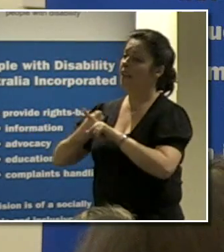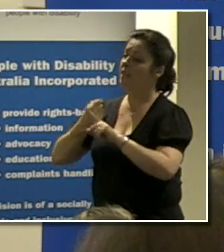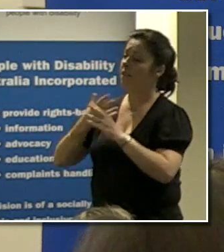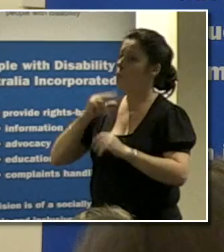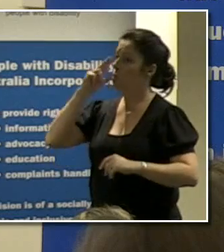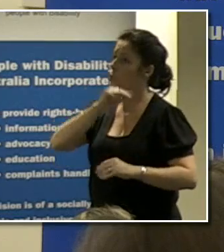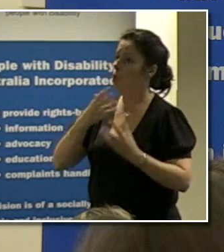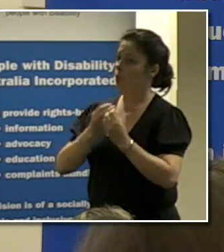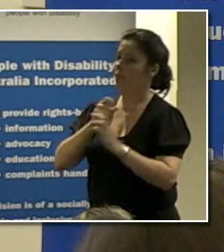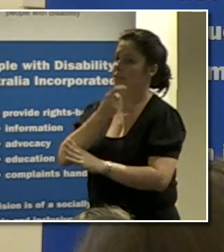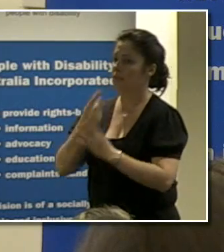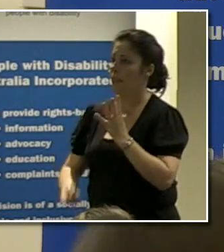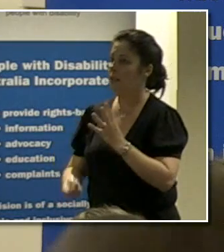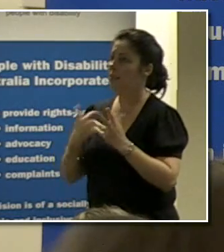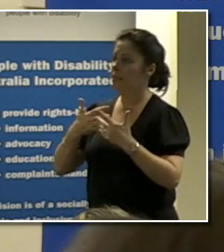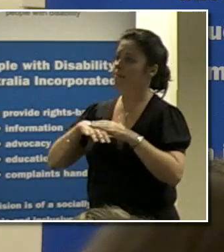South Australia, we've had